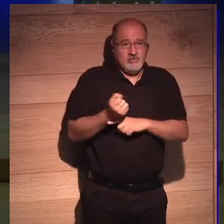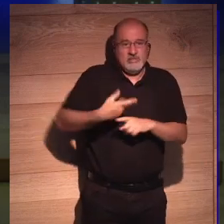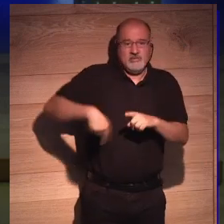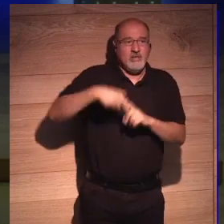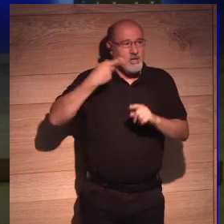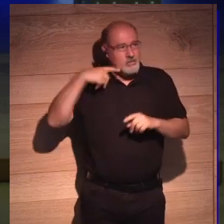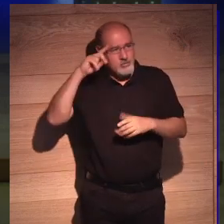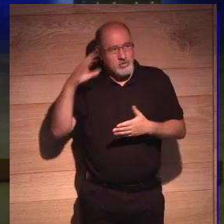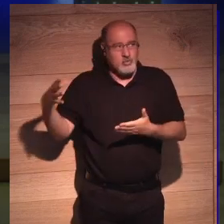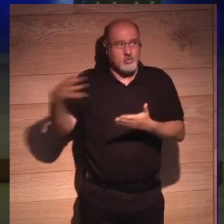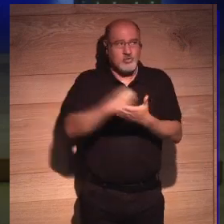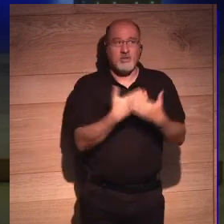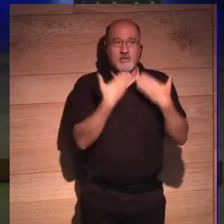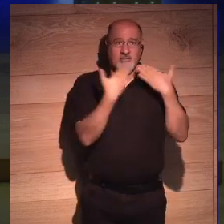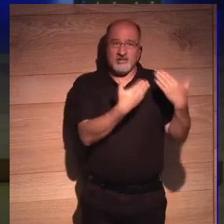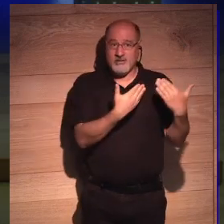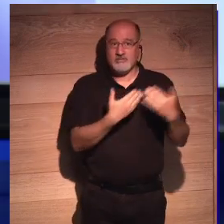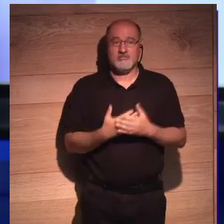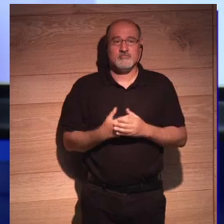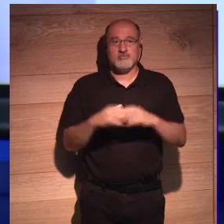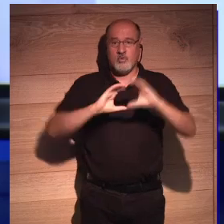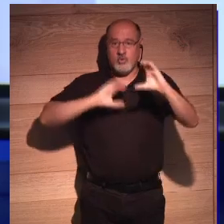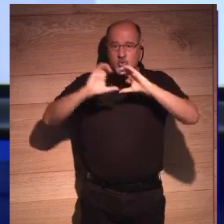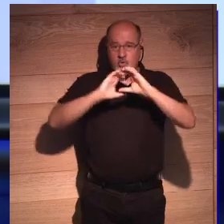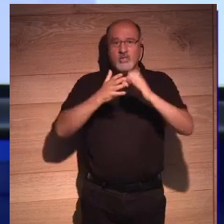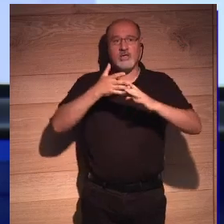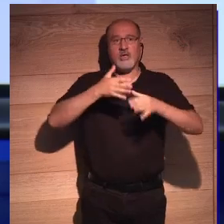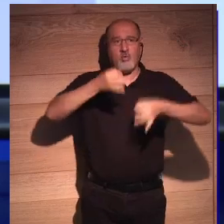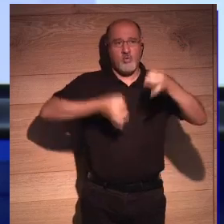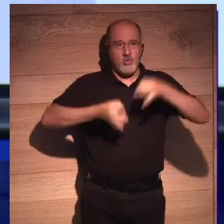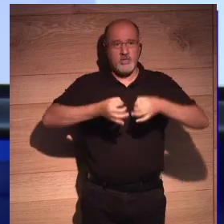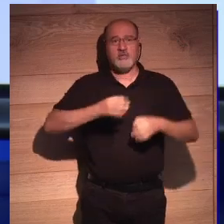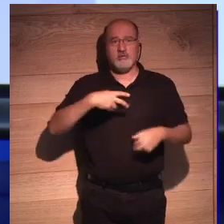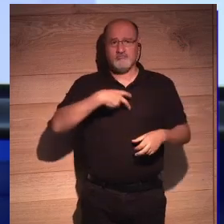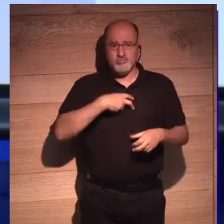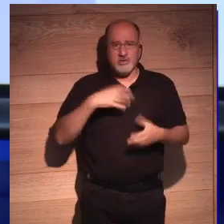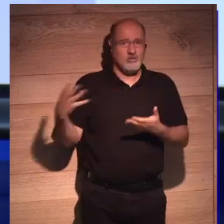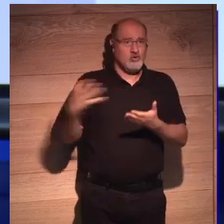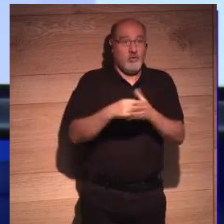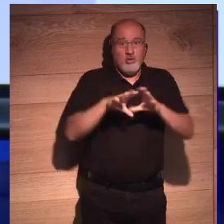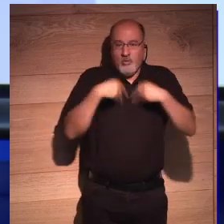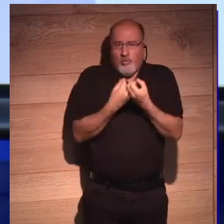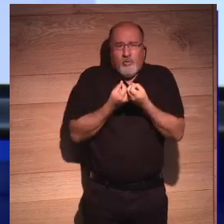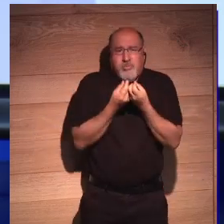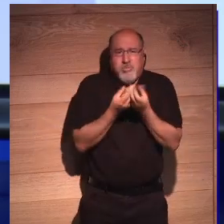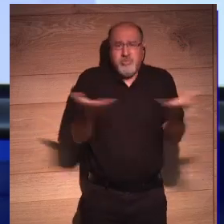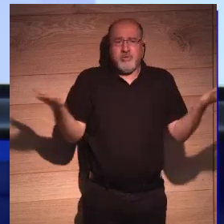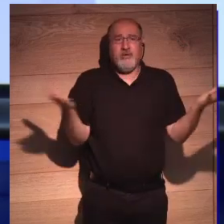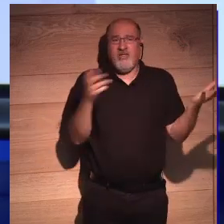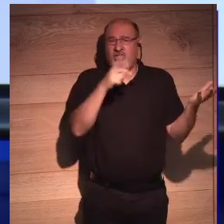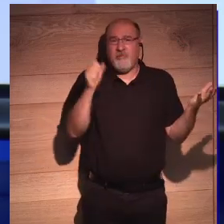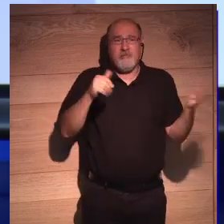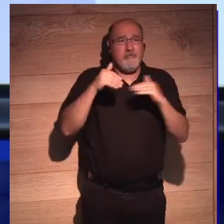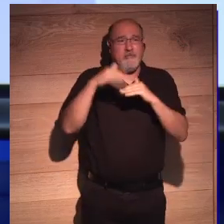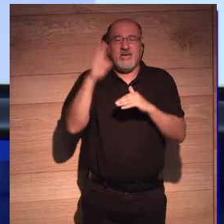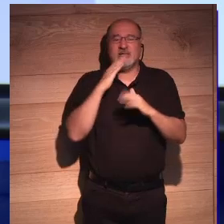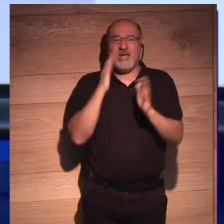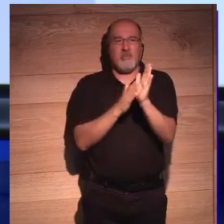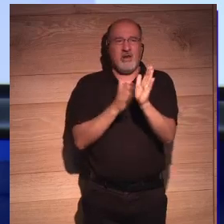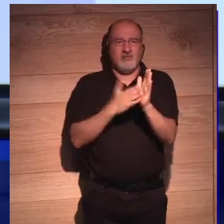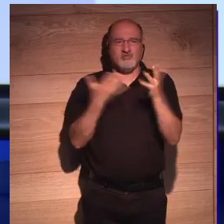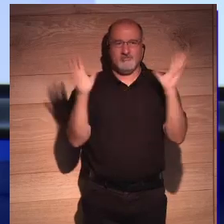providing support for the experiences and all events, communication, legal administration, tons and tons of people